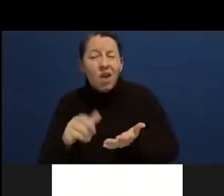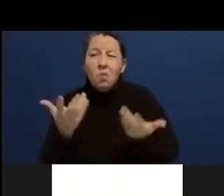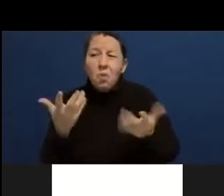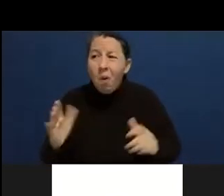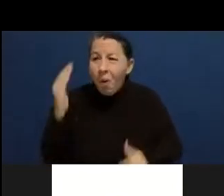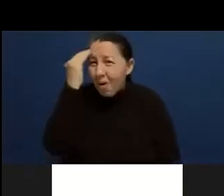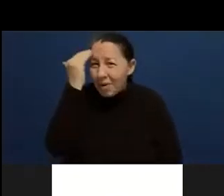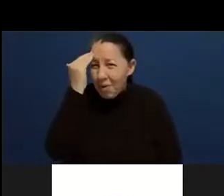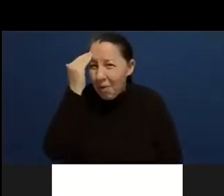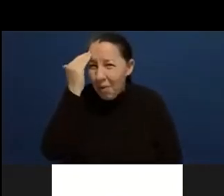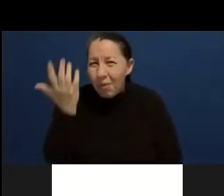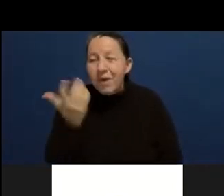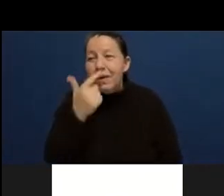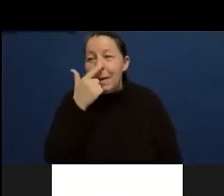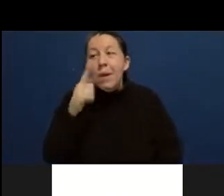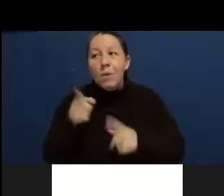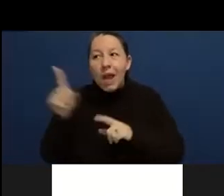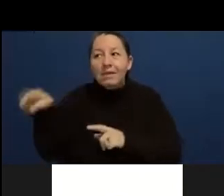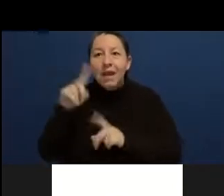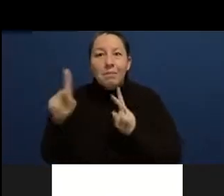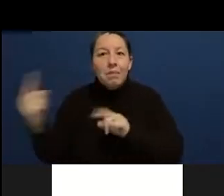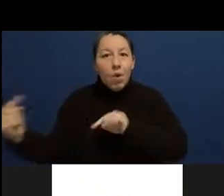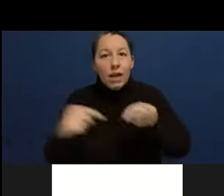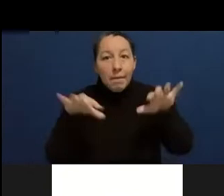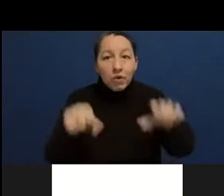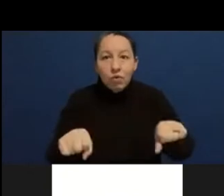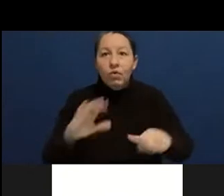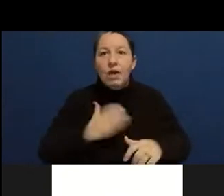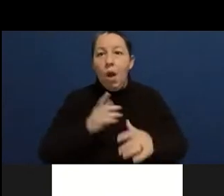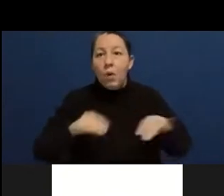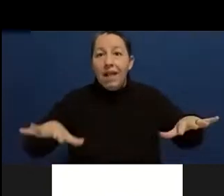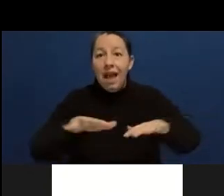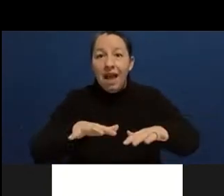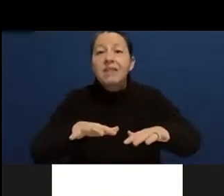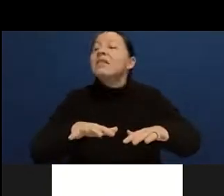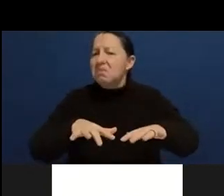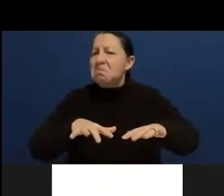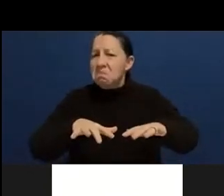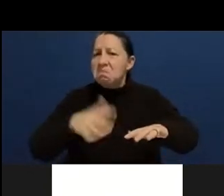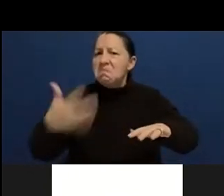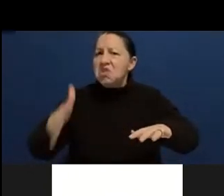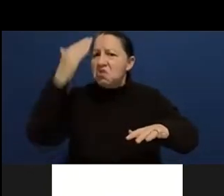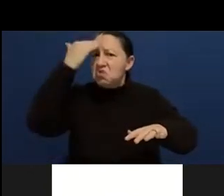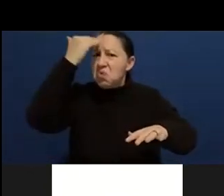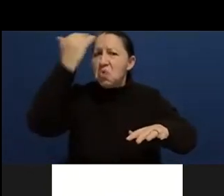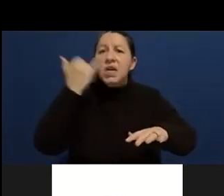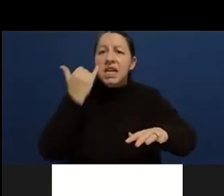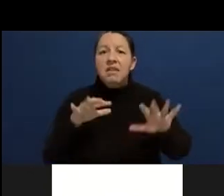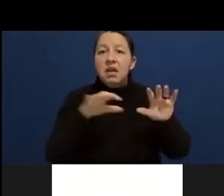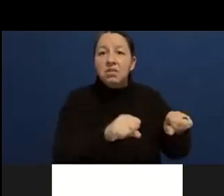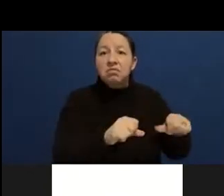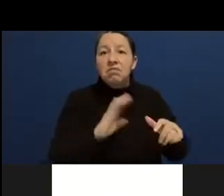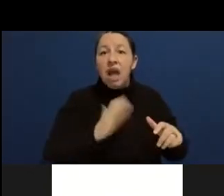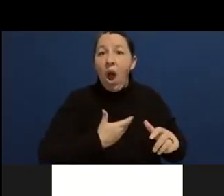when they came and took our land, that they knew that if they got our women and they beat down